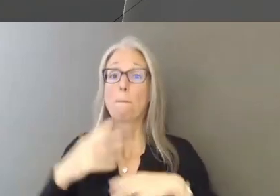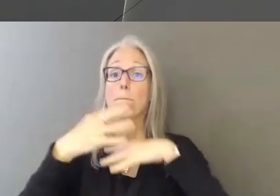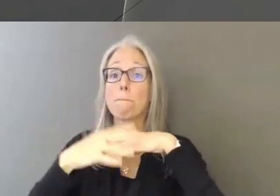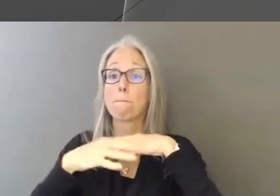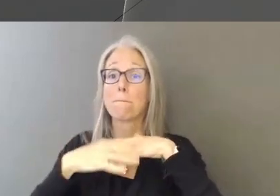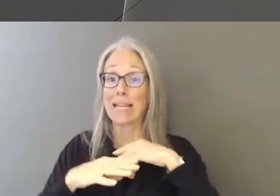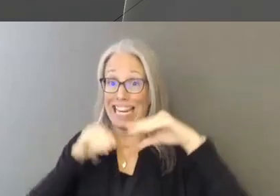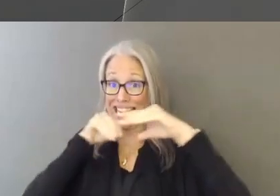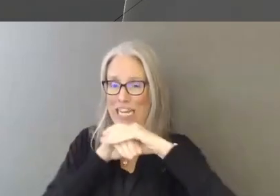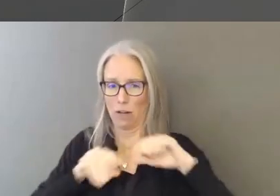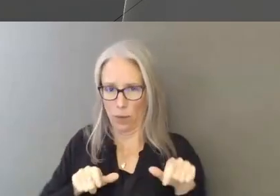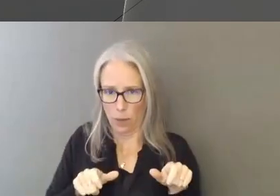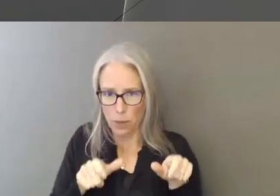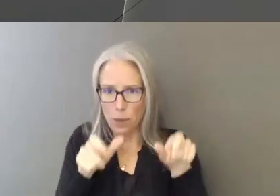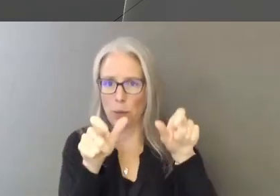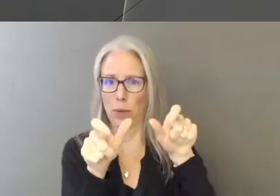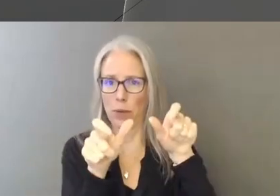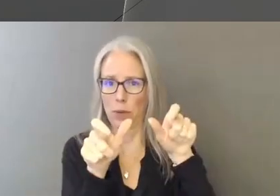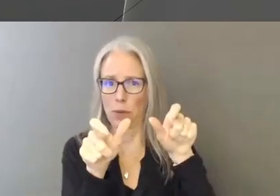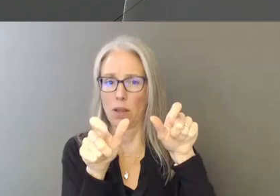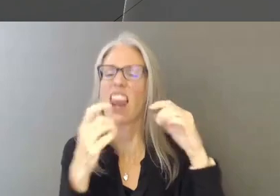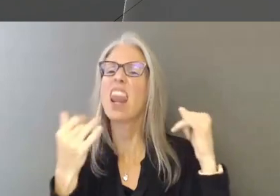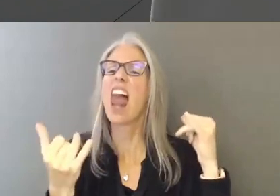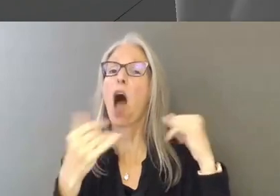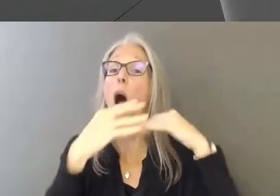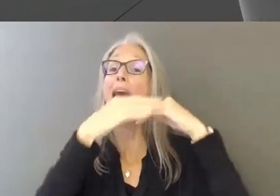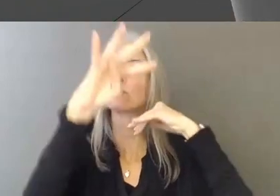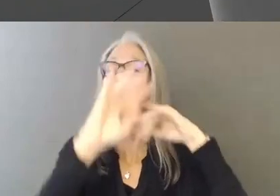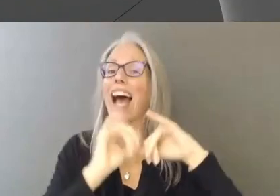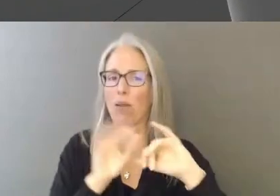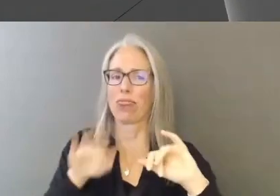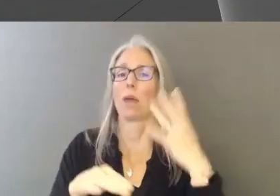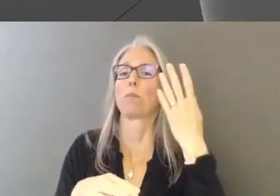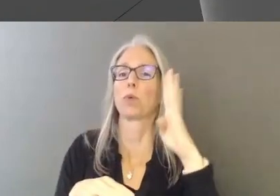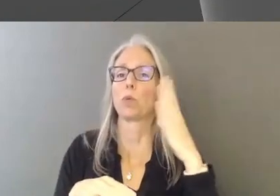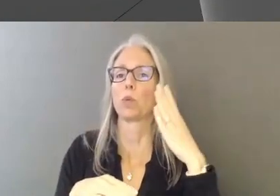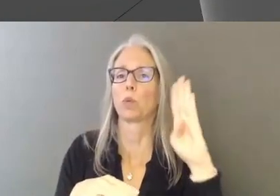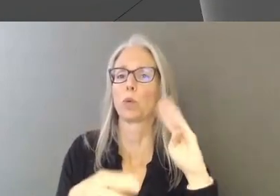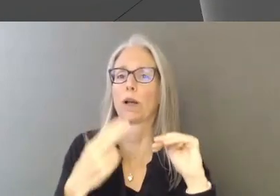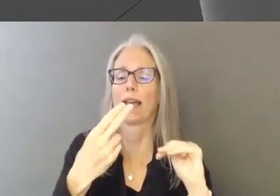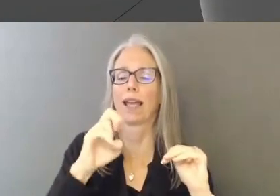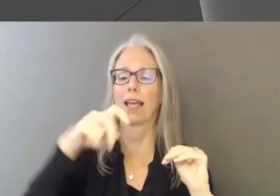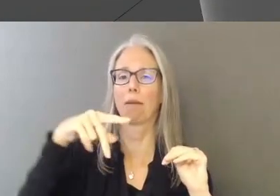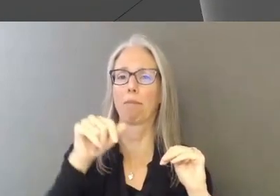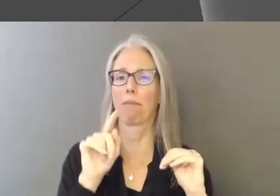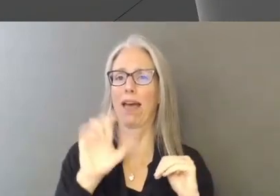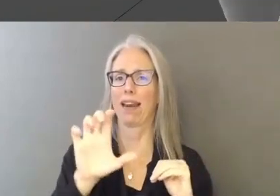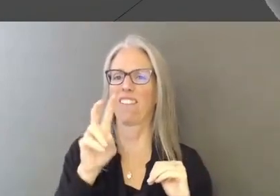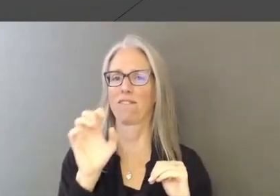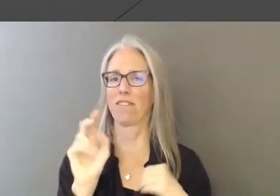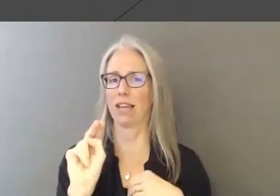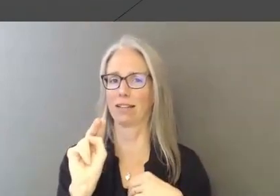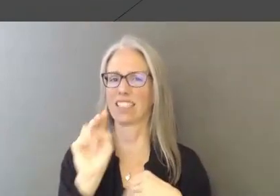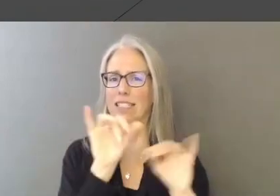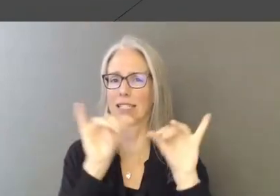to come out, right? So this is why we have the third system here called the hepatic vein system. If we look at it kind of